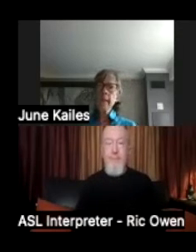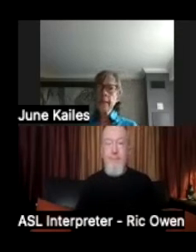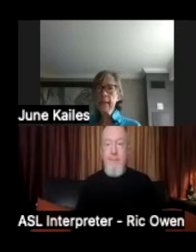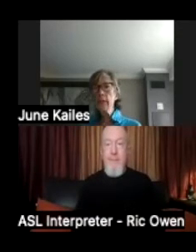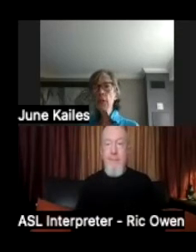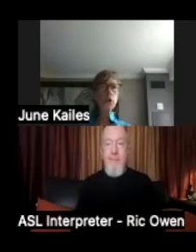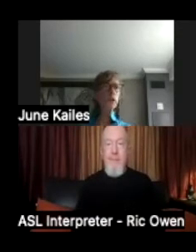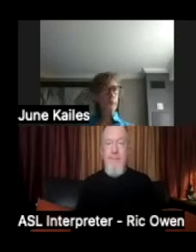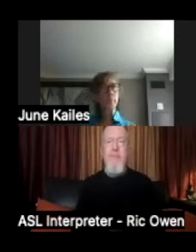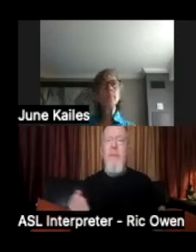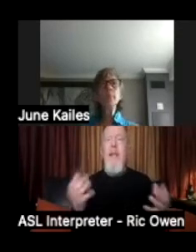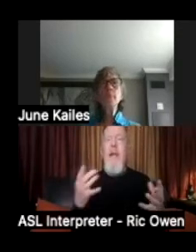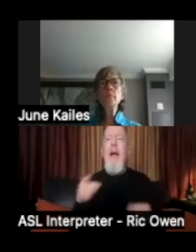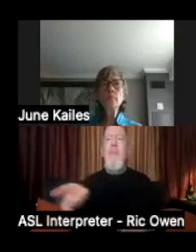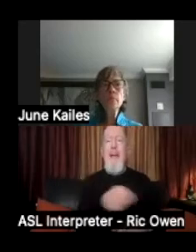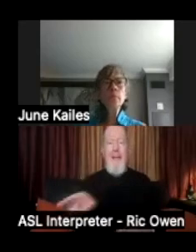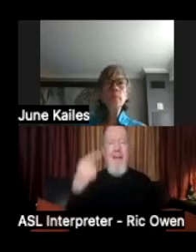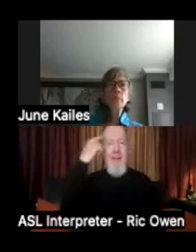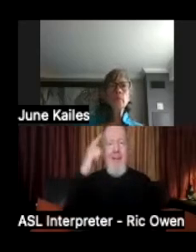How many think that's true?